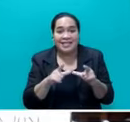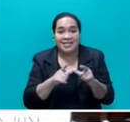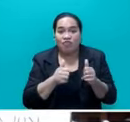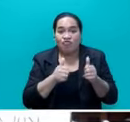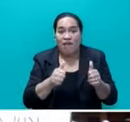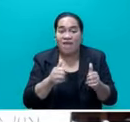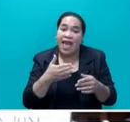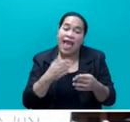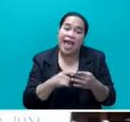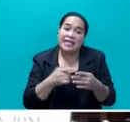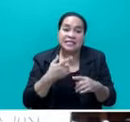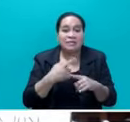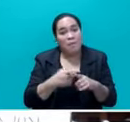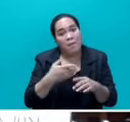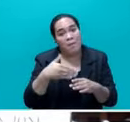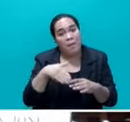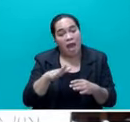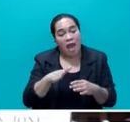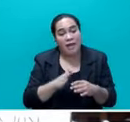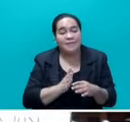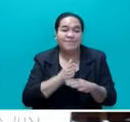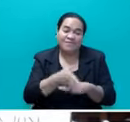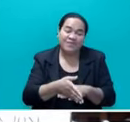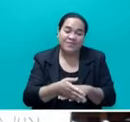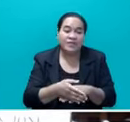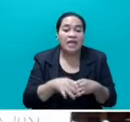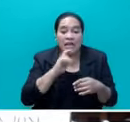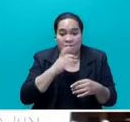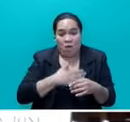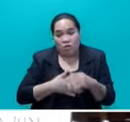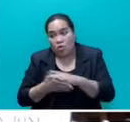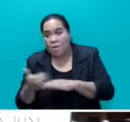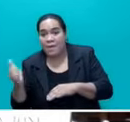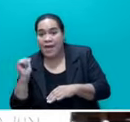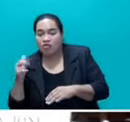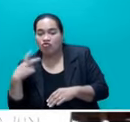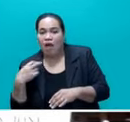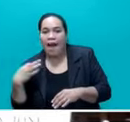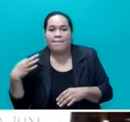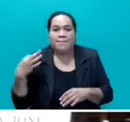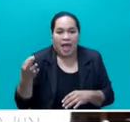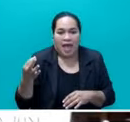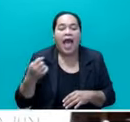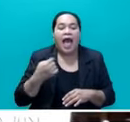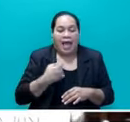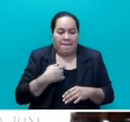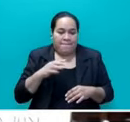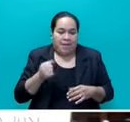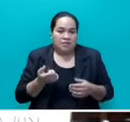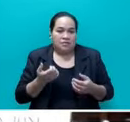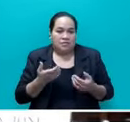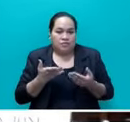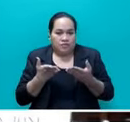time, then when I go to re-register or reapply for my license, only then I have to produce my BRN number.